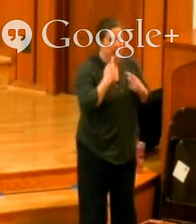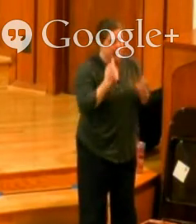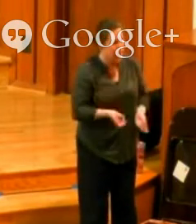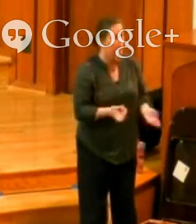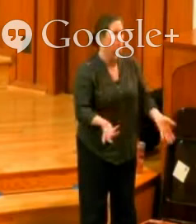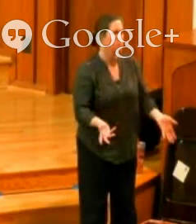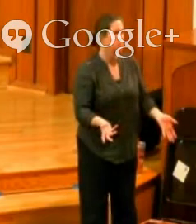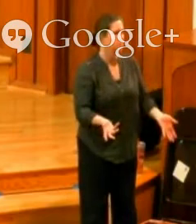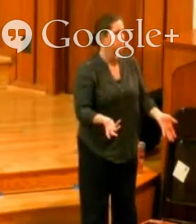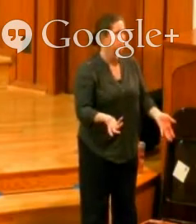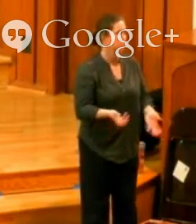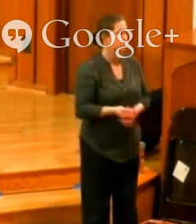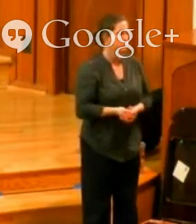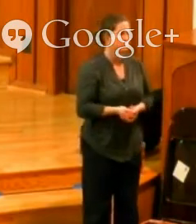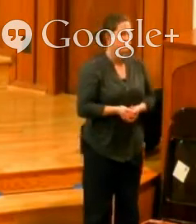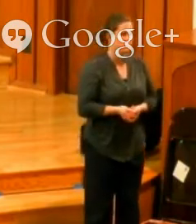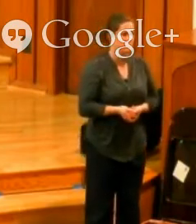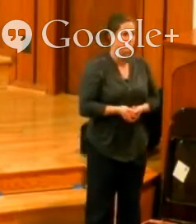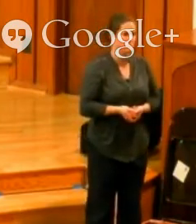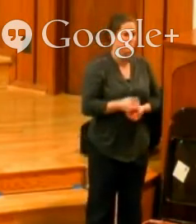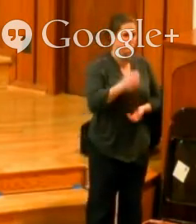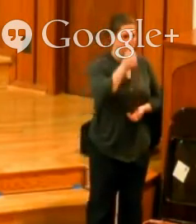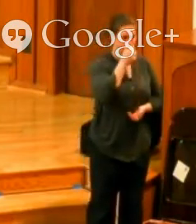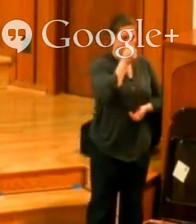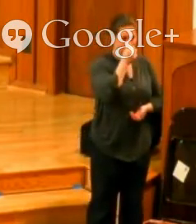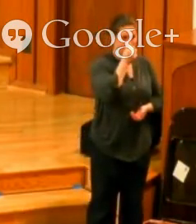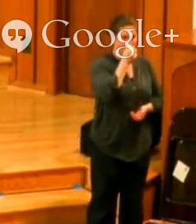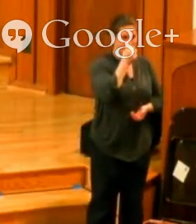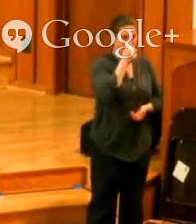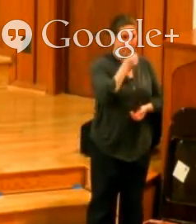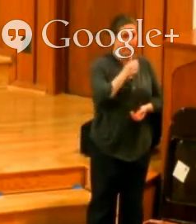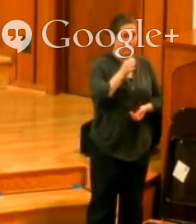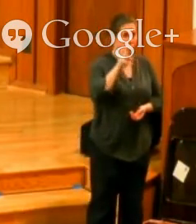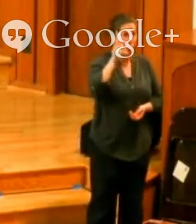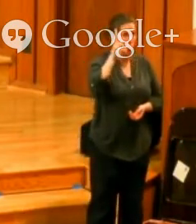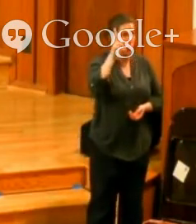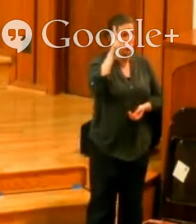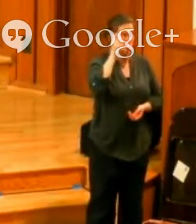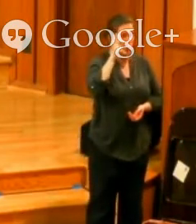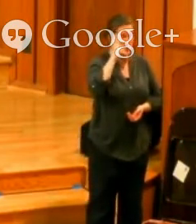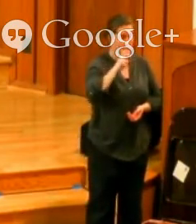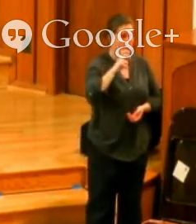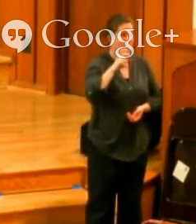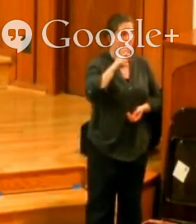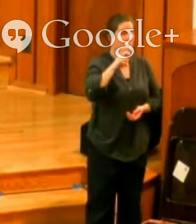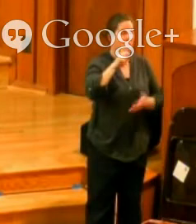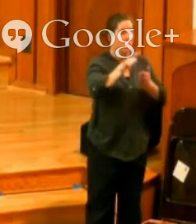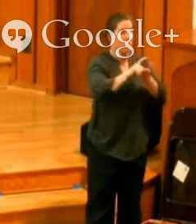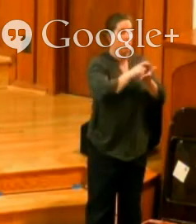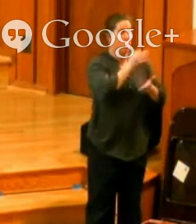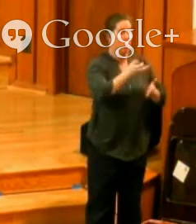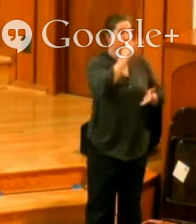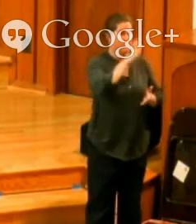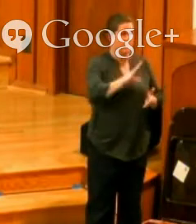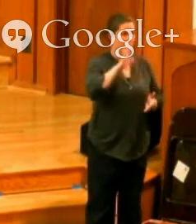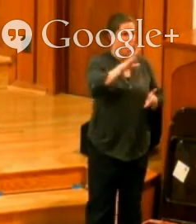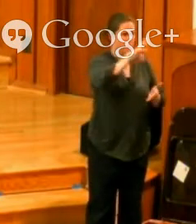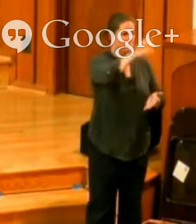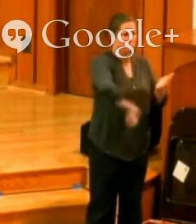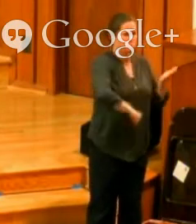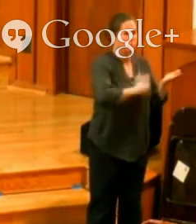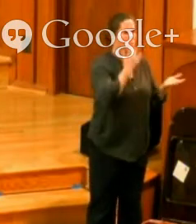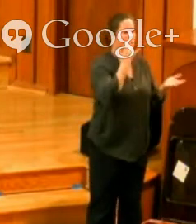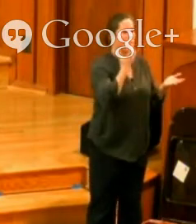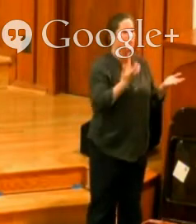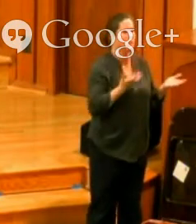You're sinning. You're sinning. So why does Satan want to remove the law of God and the knowledge of the law of God? Why do you think?